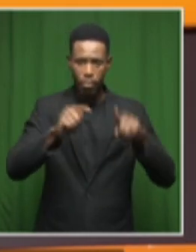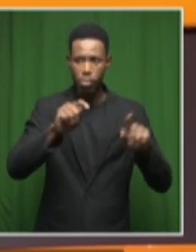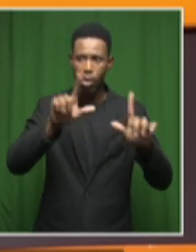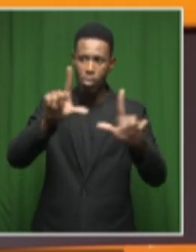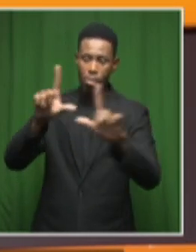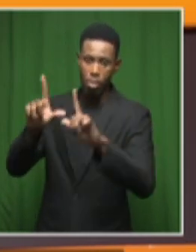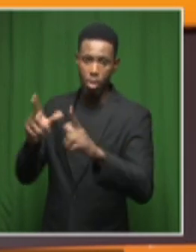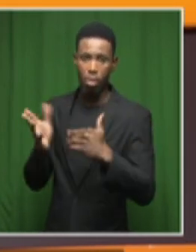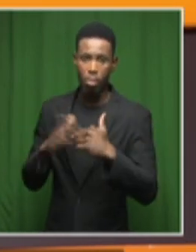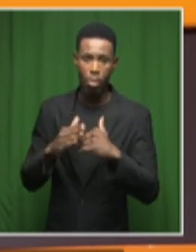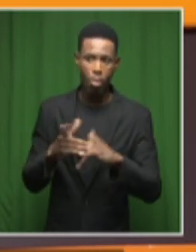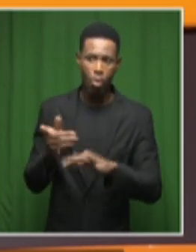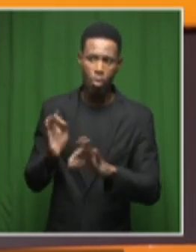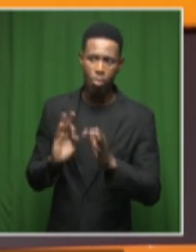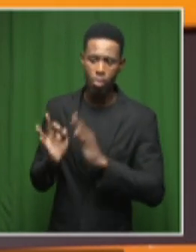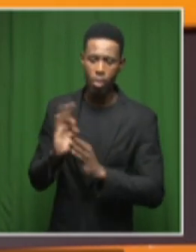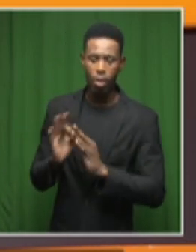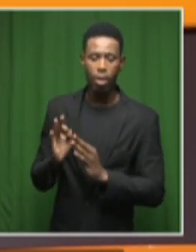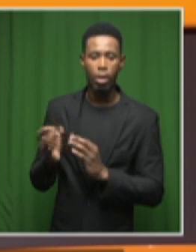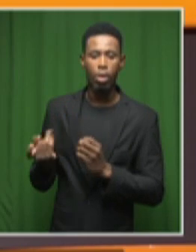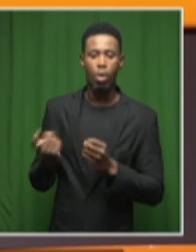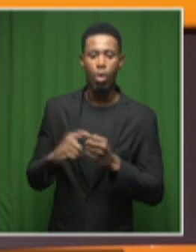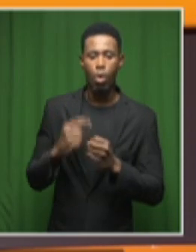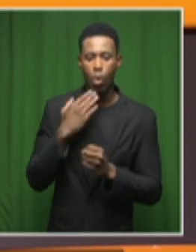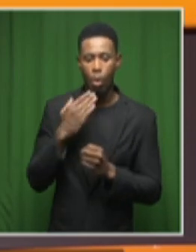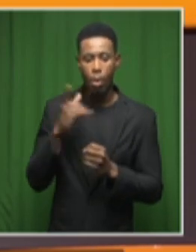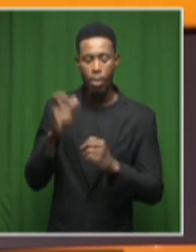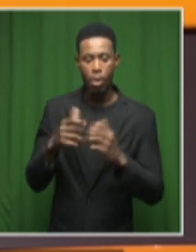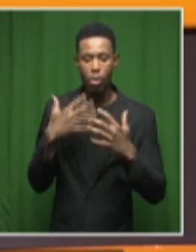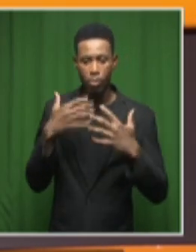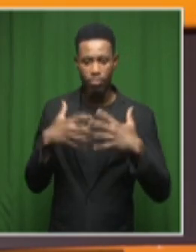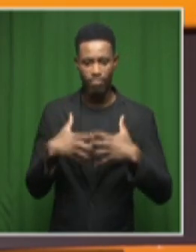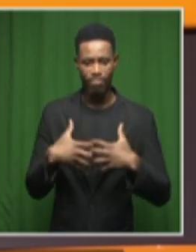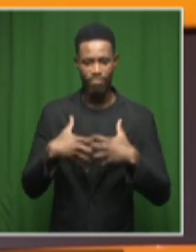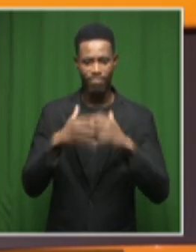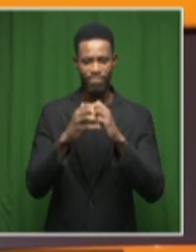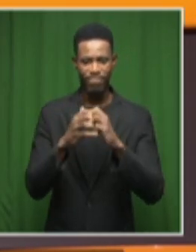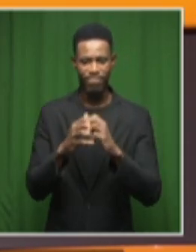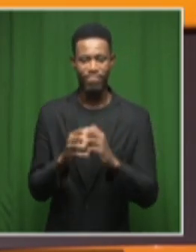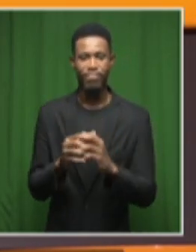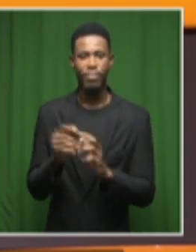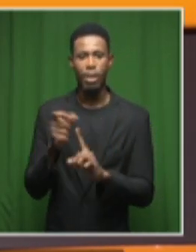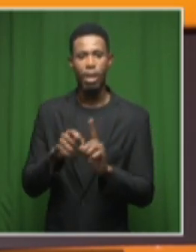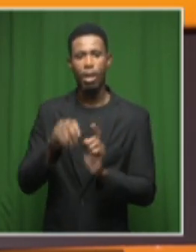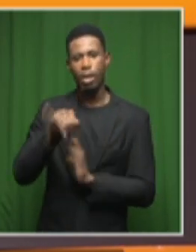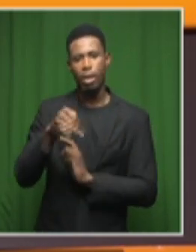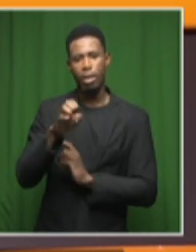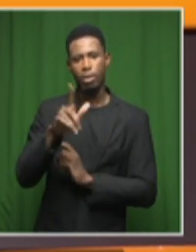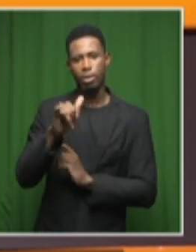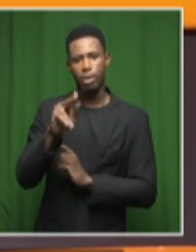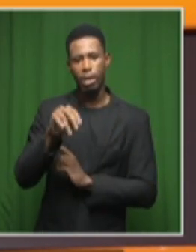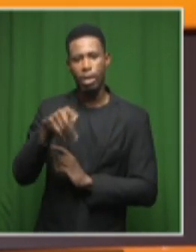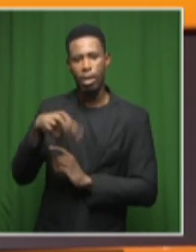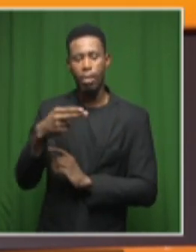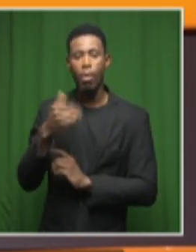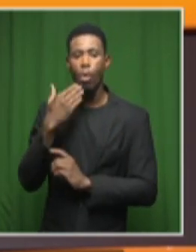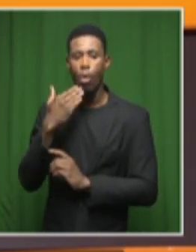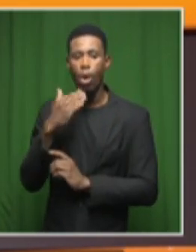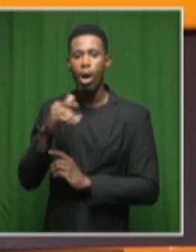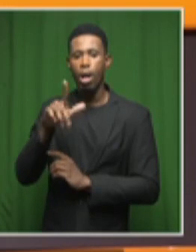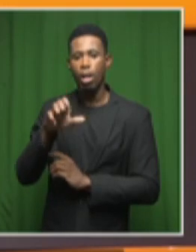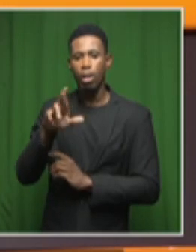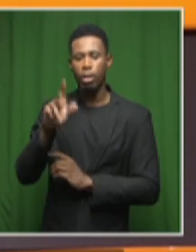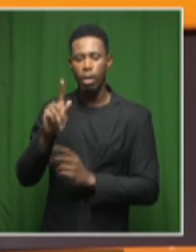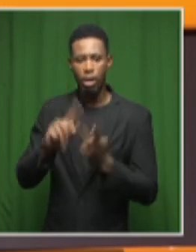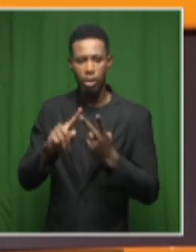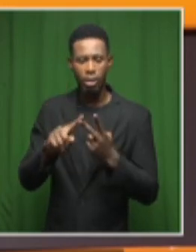share more on the auction, we're joined by the founder of Jeleni Phindi Gallery, Lerato, and as